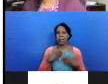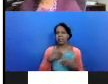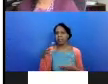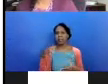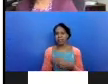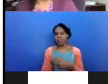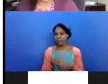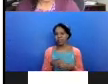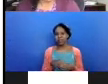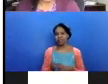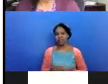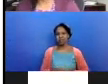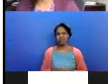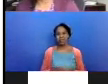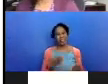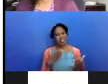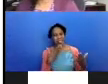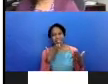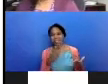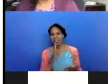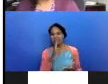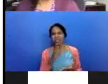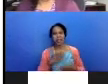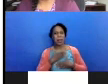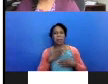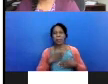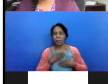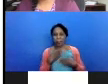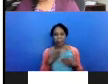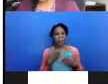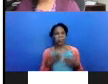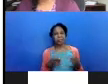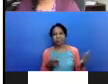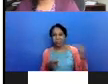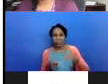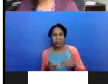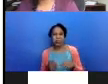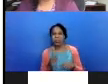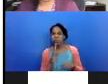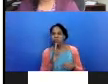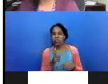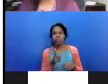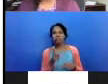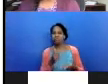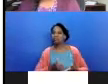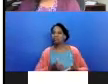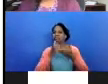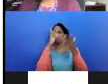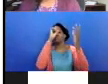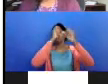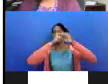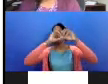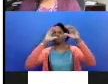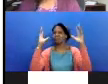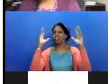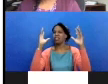Thank you. We are really glad to have you. And I think it's just been an incredibly illuminating and fruitful conversation.